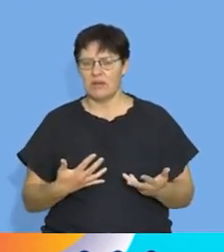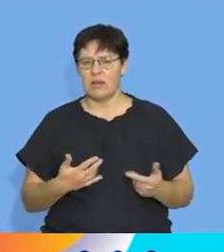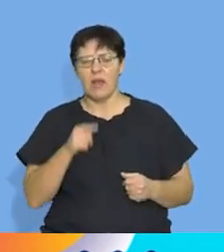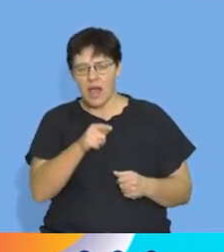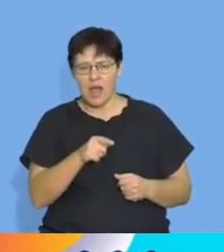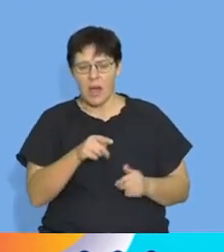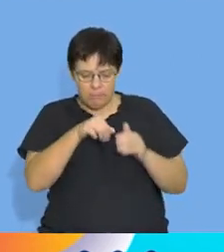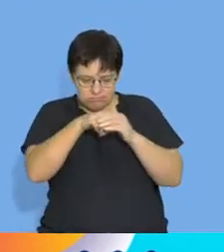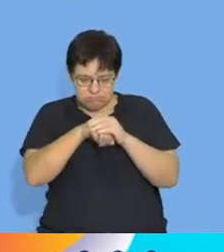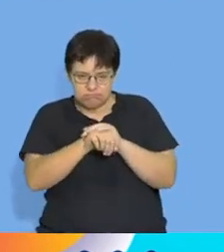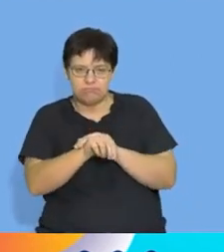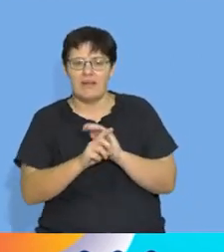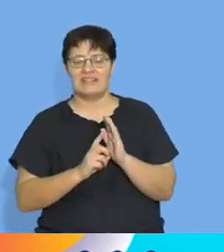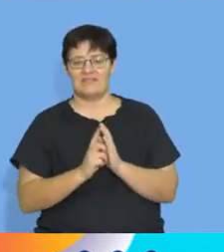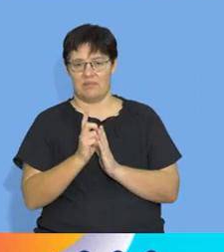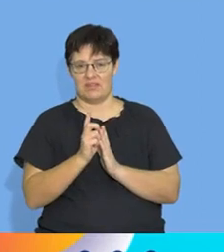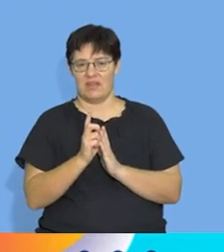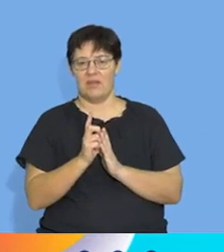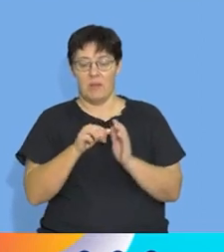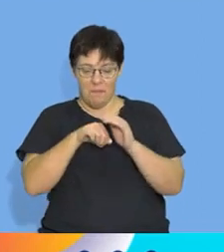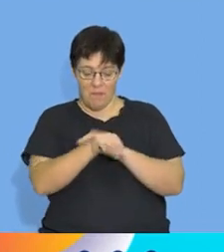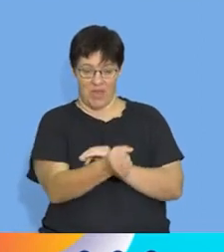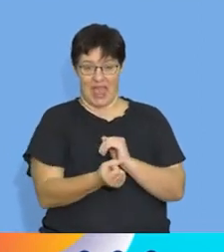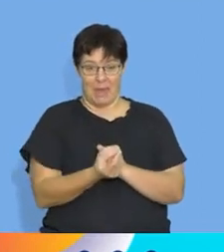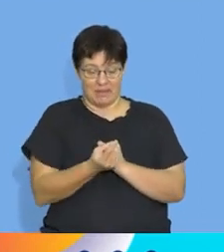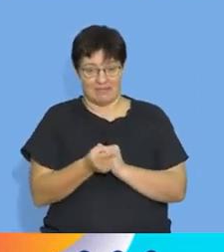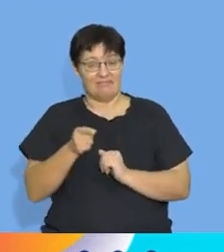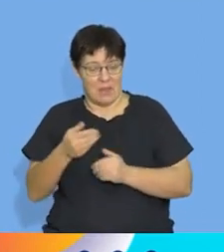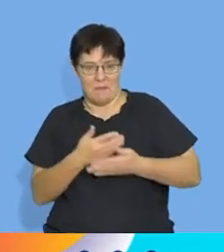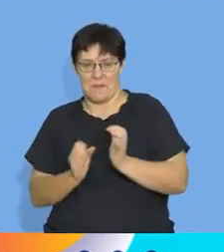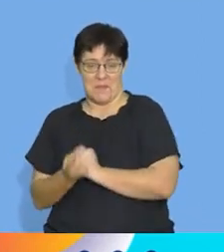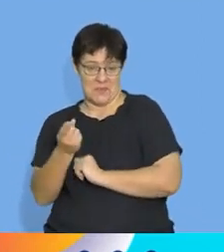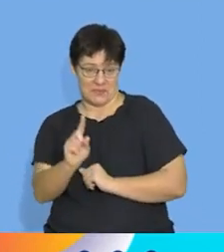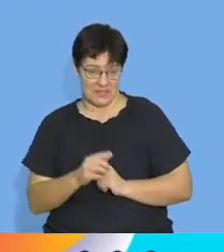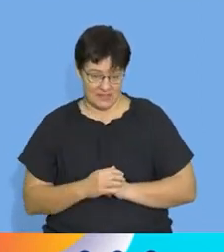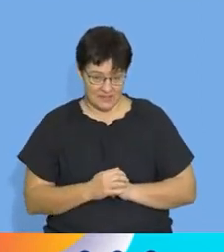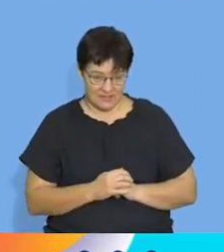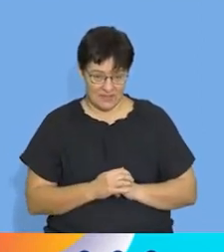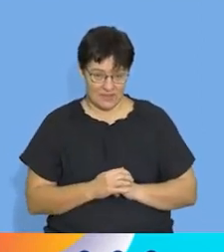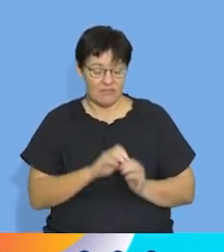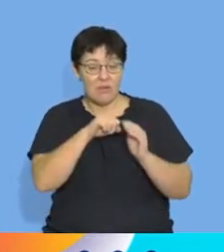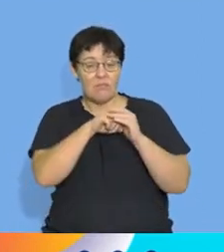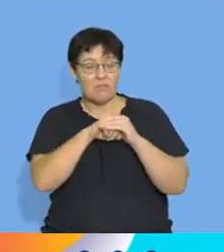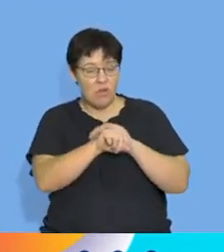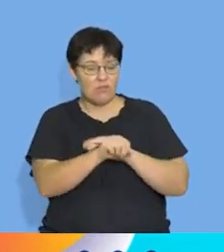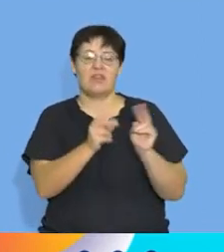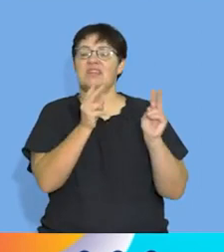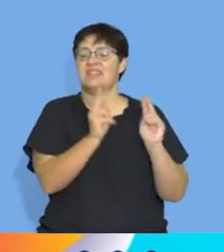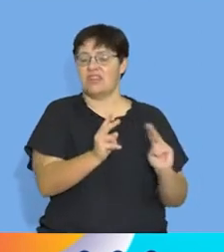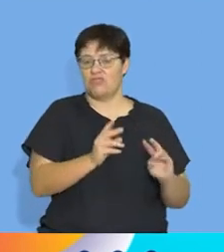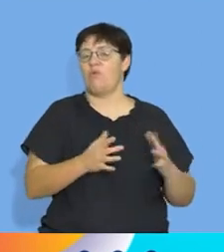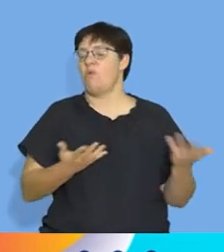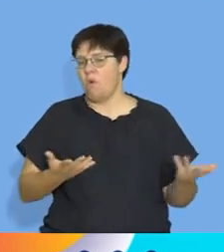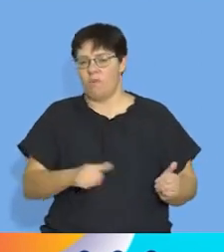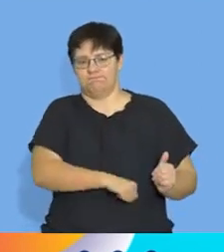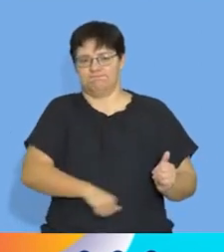that baby when the process of birth takes place. It's important for us to understand that birth can be natural or